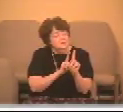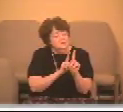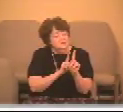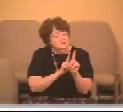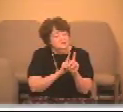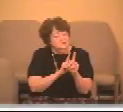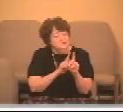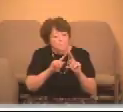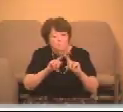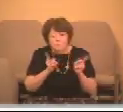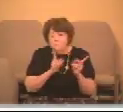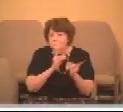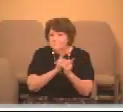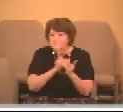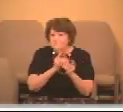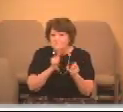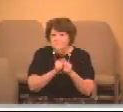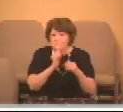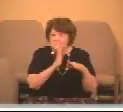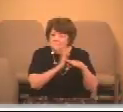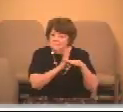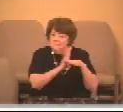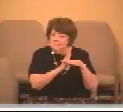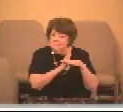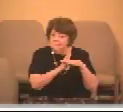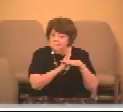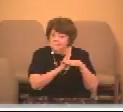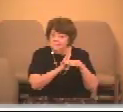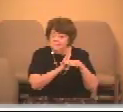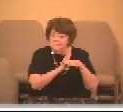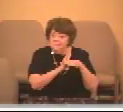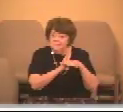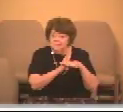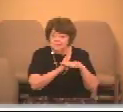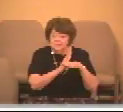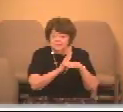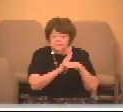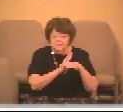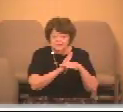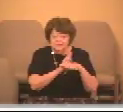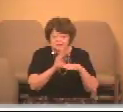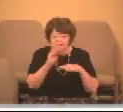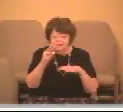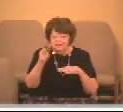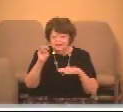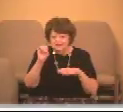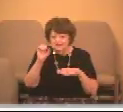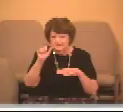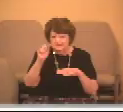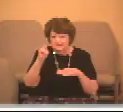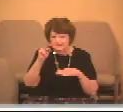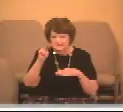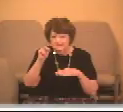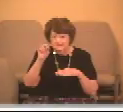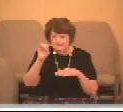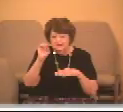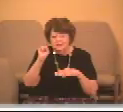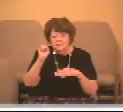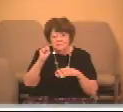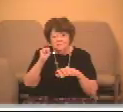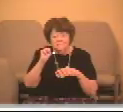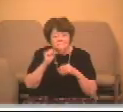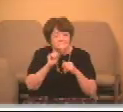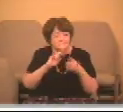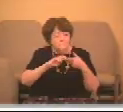with things like opposition and meanness and conflict.